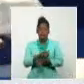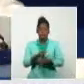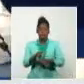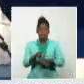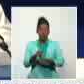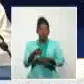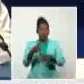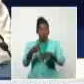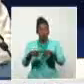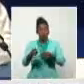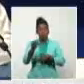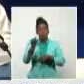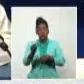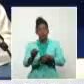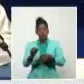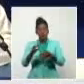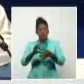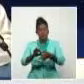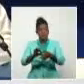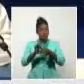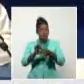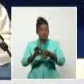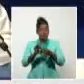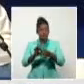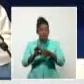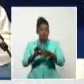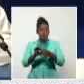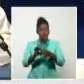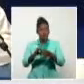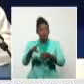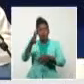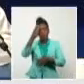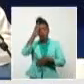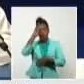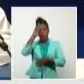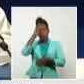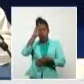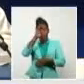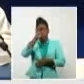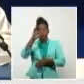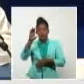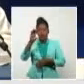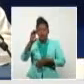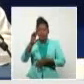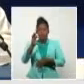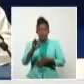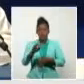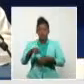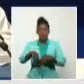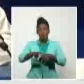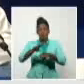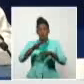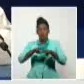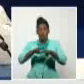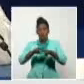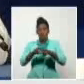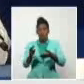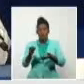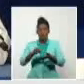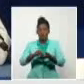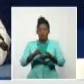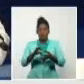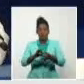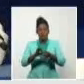al reporte de crítico en el hospital Fran País de aquí de La Habana. Desde el punto de vista del